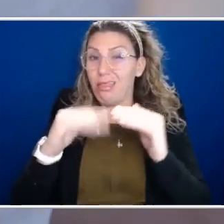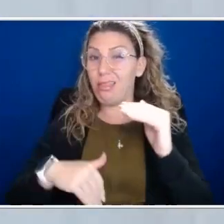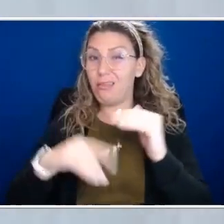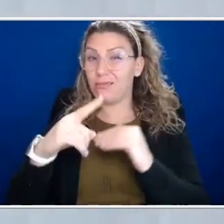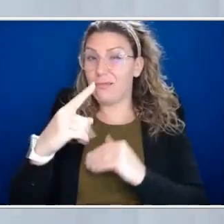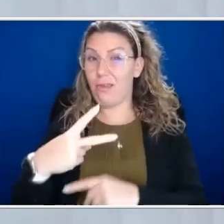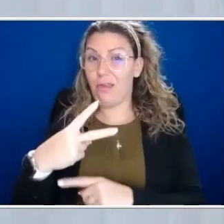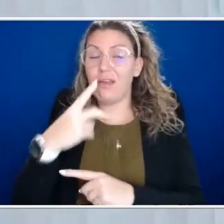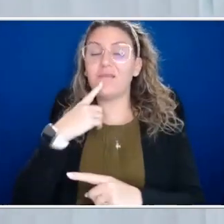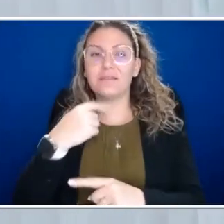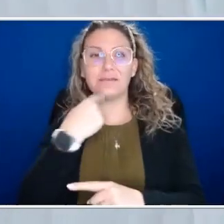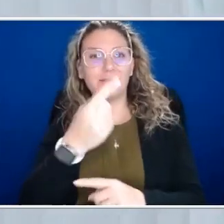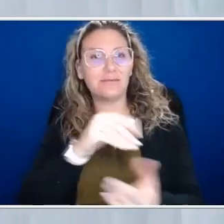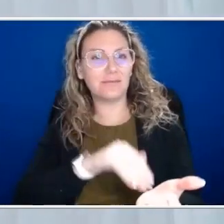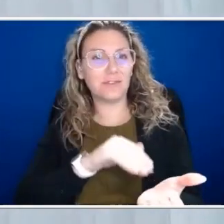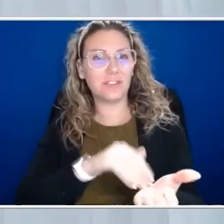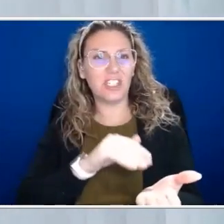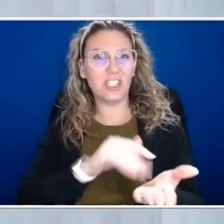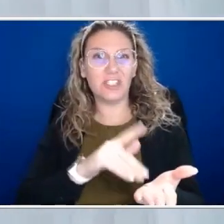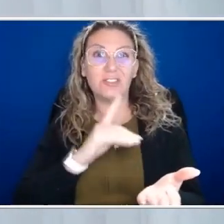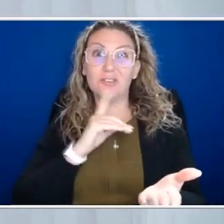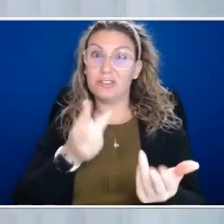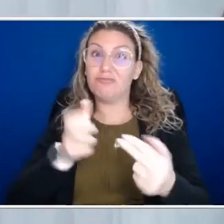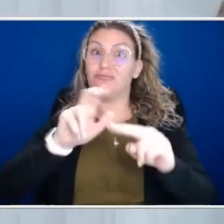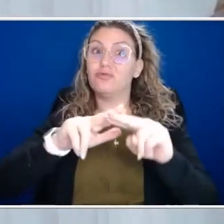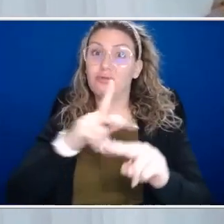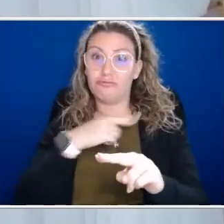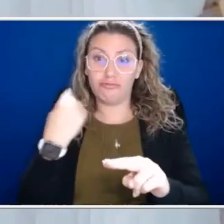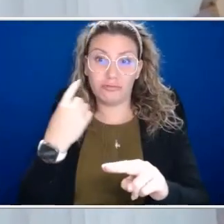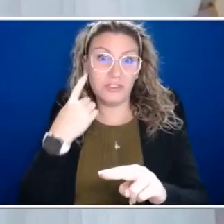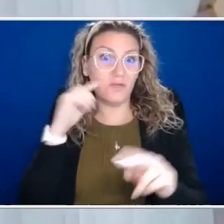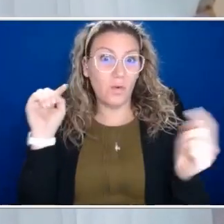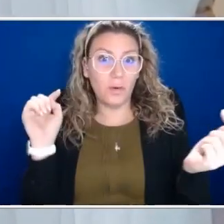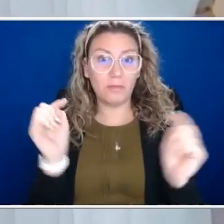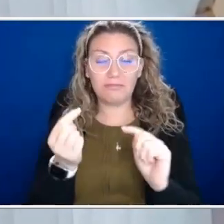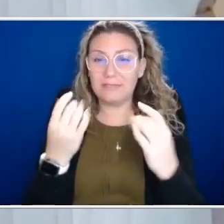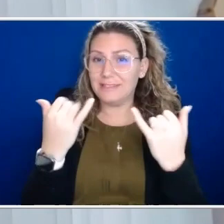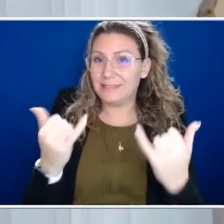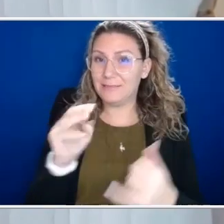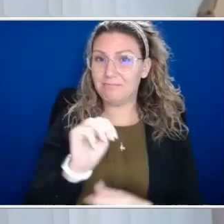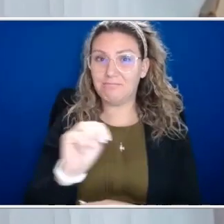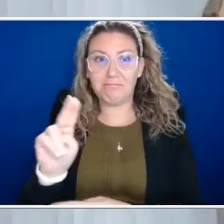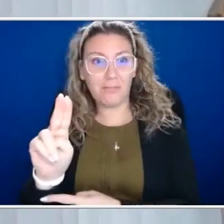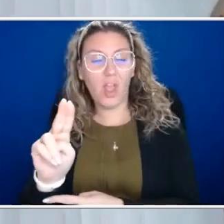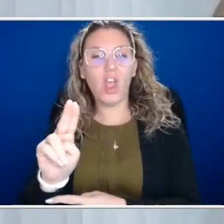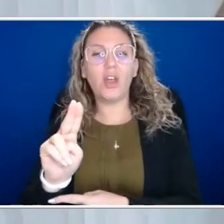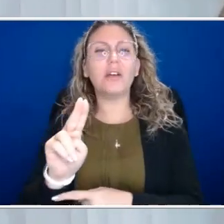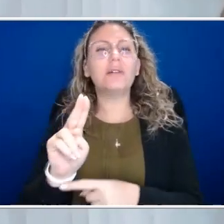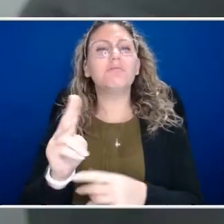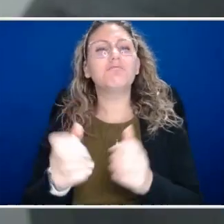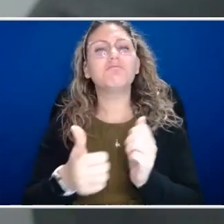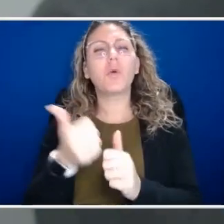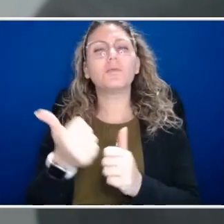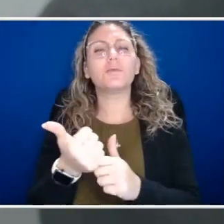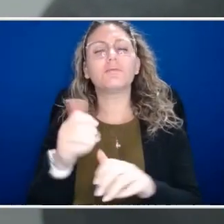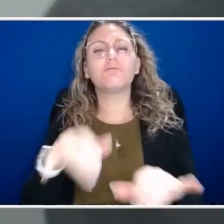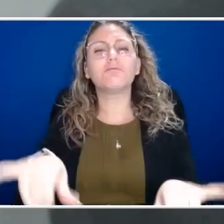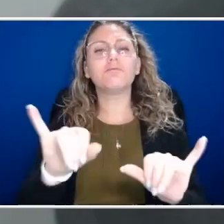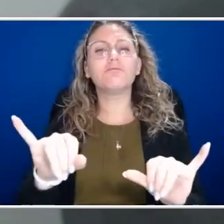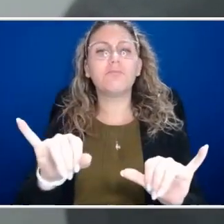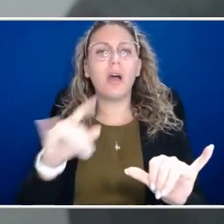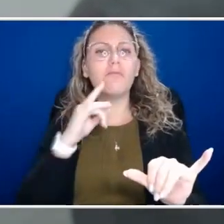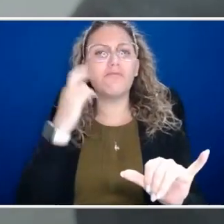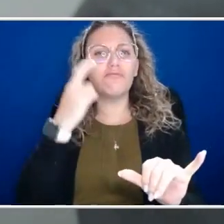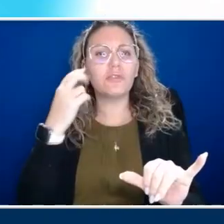serious injury. Coming up on today's morning medical update, the top 3 common causes of falls and what you can do to avoid a takedown.